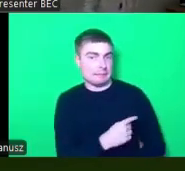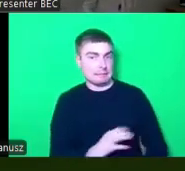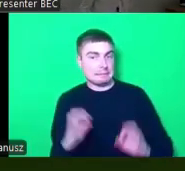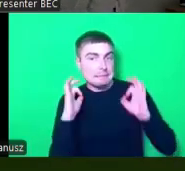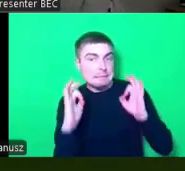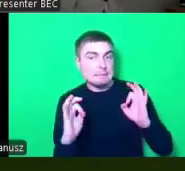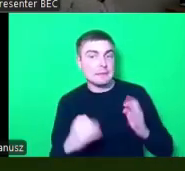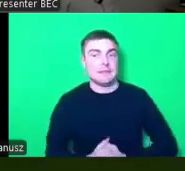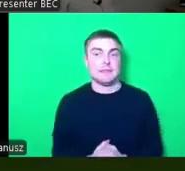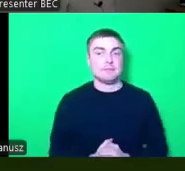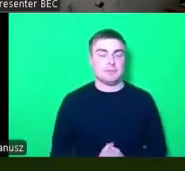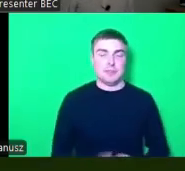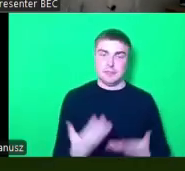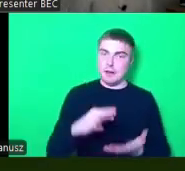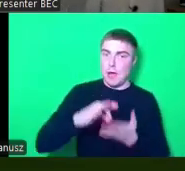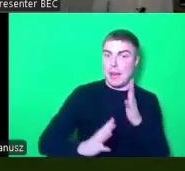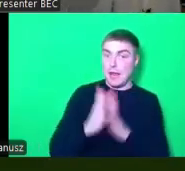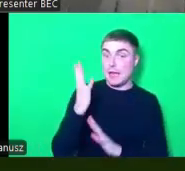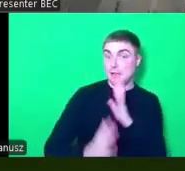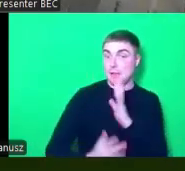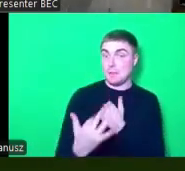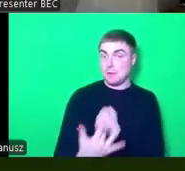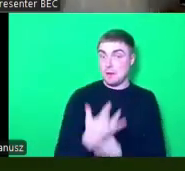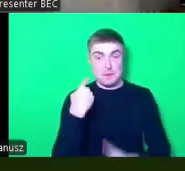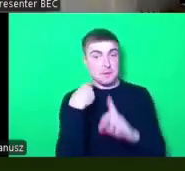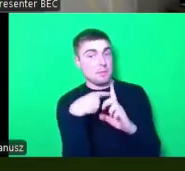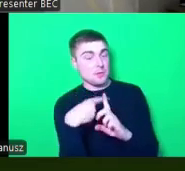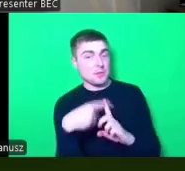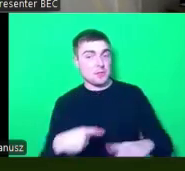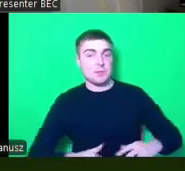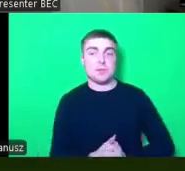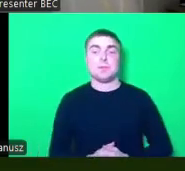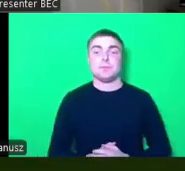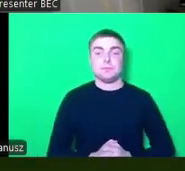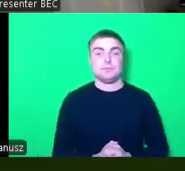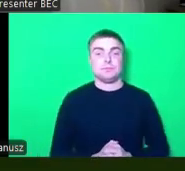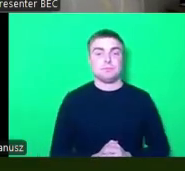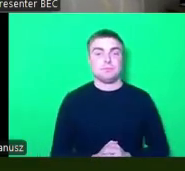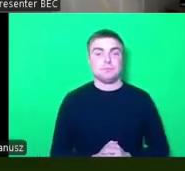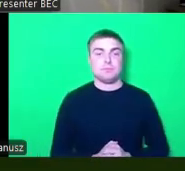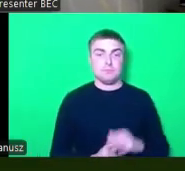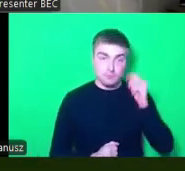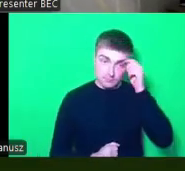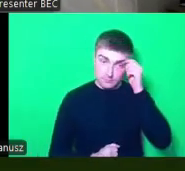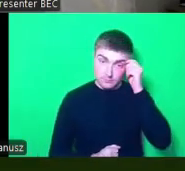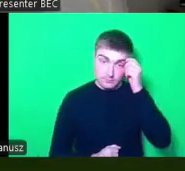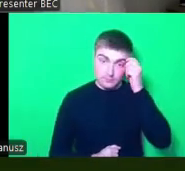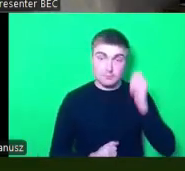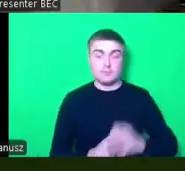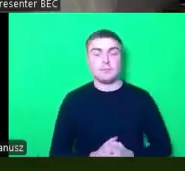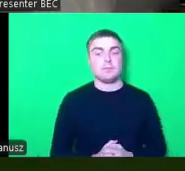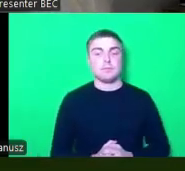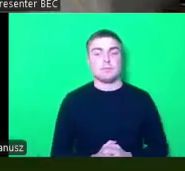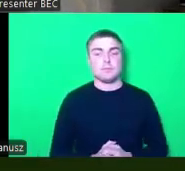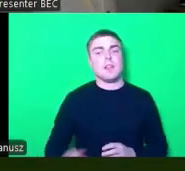social cohesion, control of aggression and violence. So that's what we learn from the literature. Only